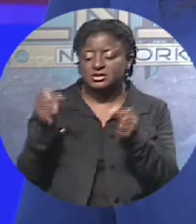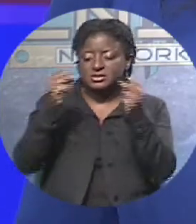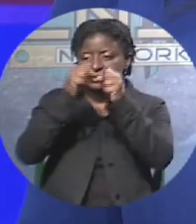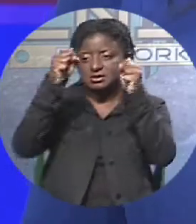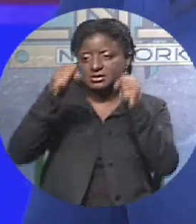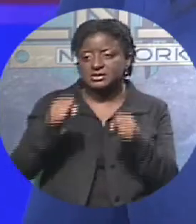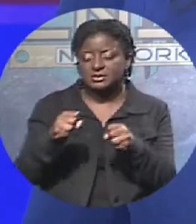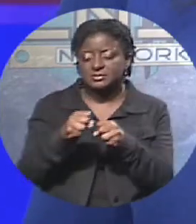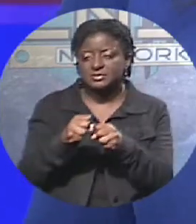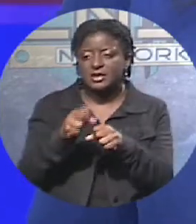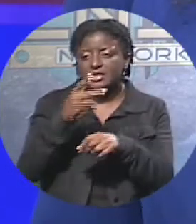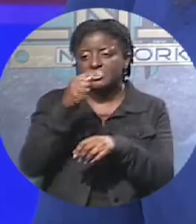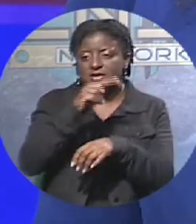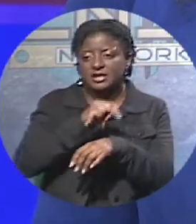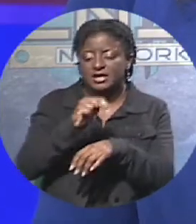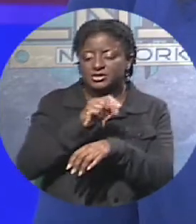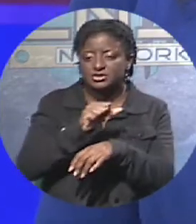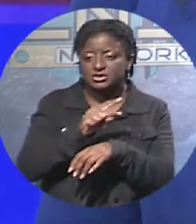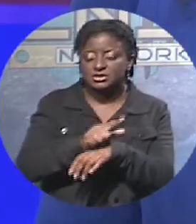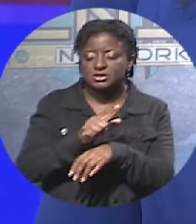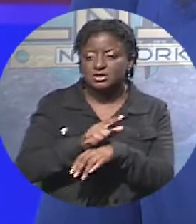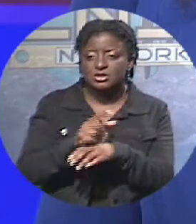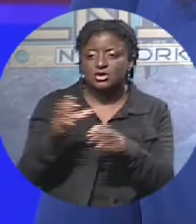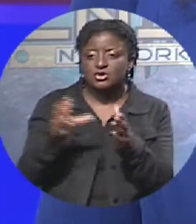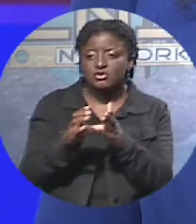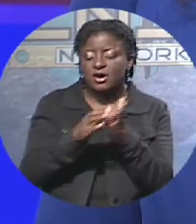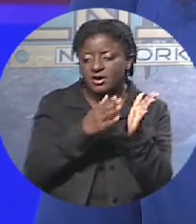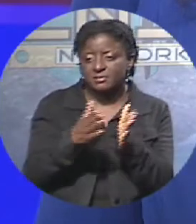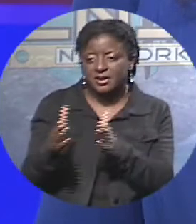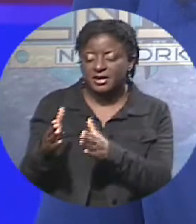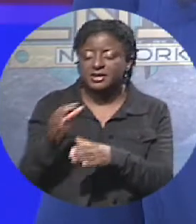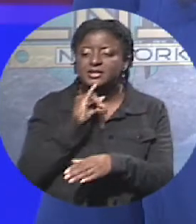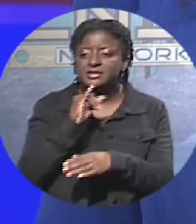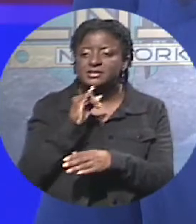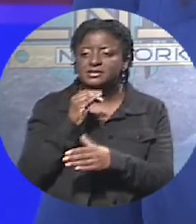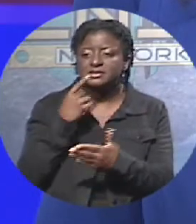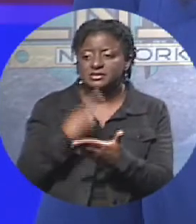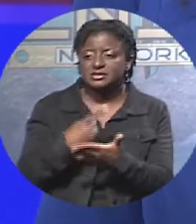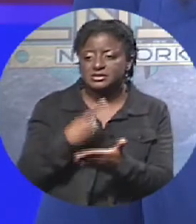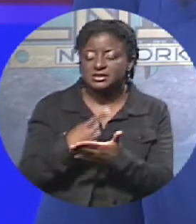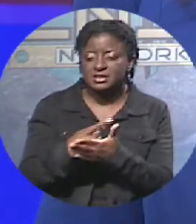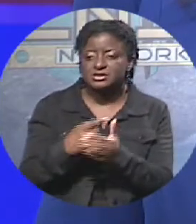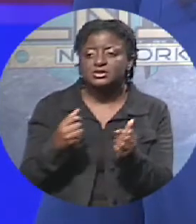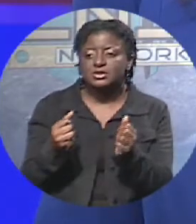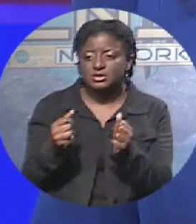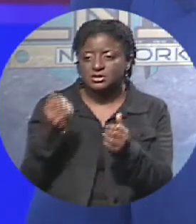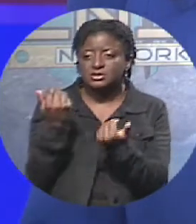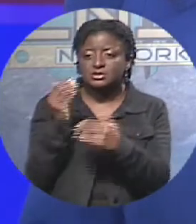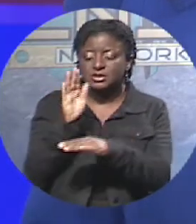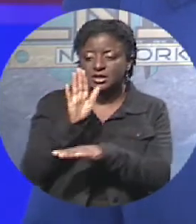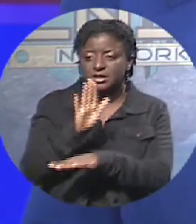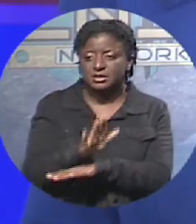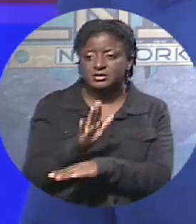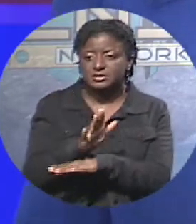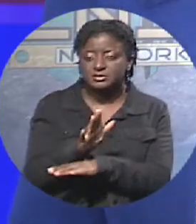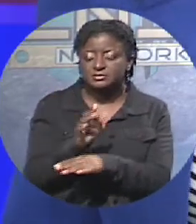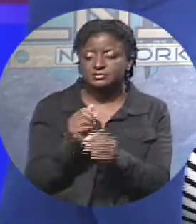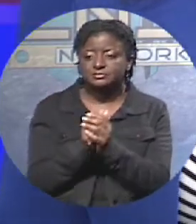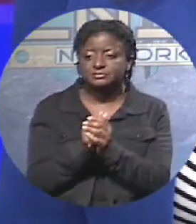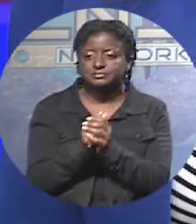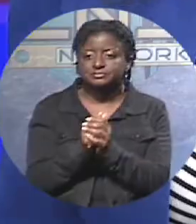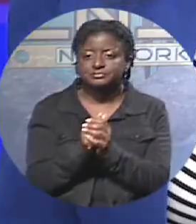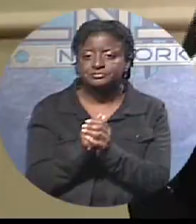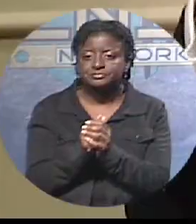Plan exclusively with our Clint Watson, and tonight he begins the week-long series looking at the reformation to the justice